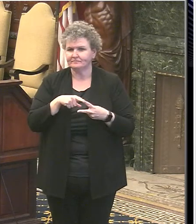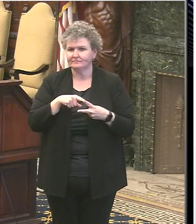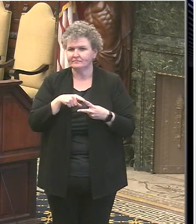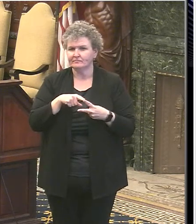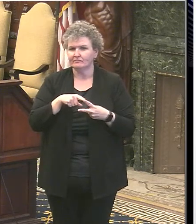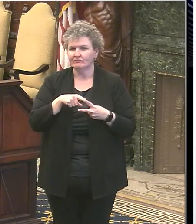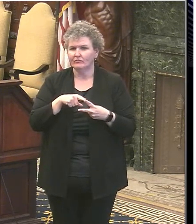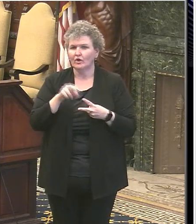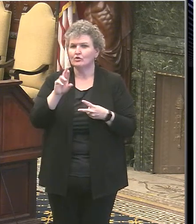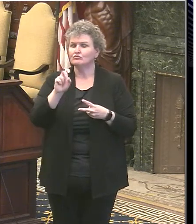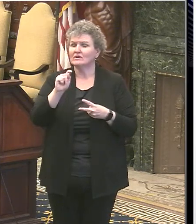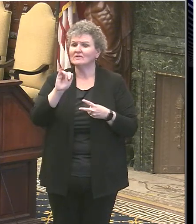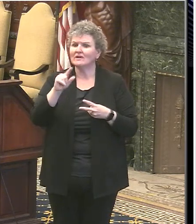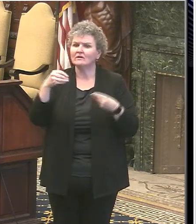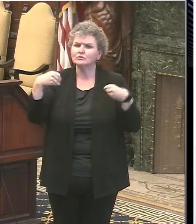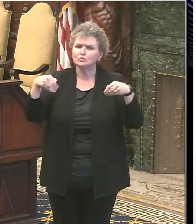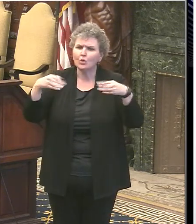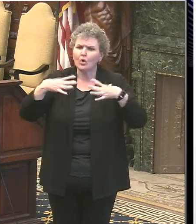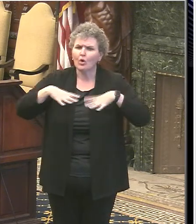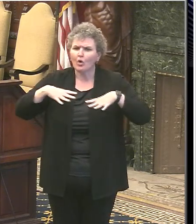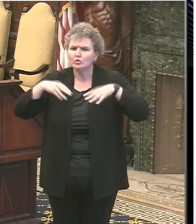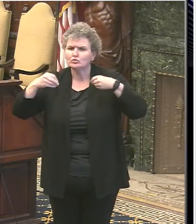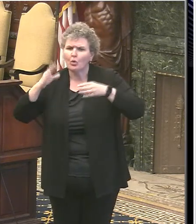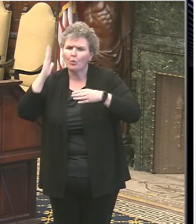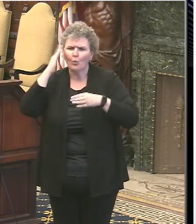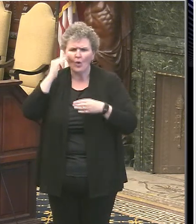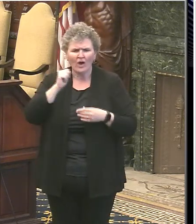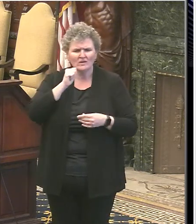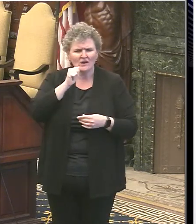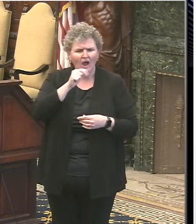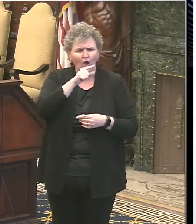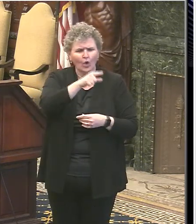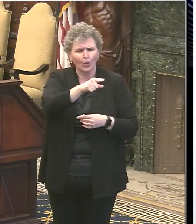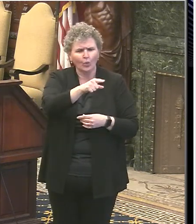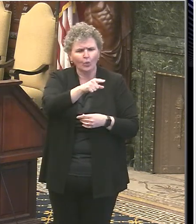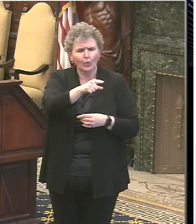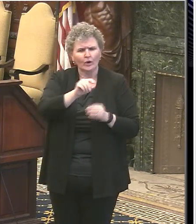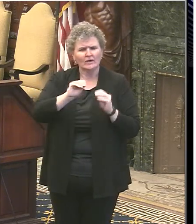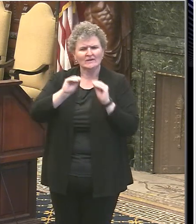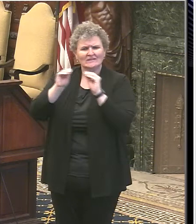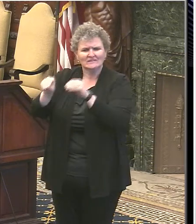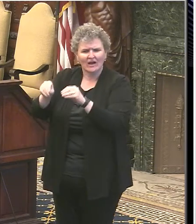about restrictions now? Is there any sort of urgency because of Black Friday and Small Business Saturday?